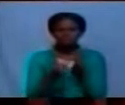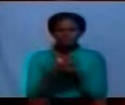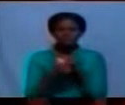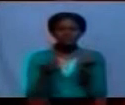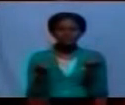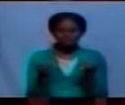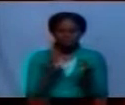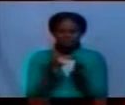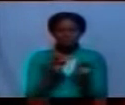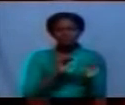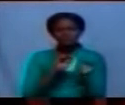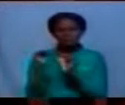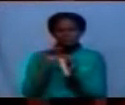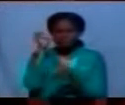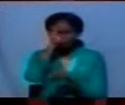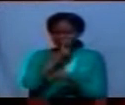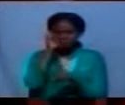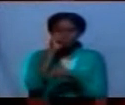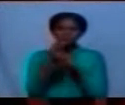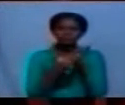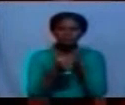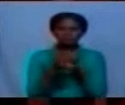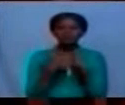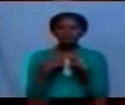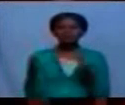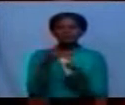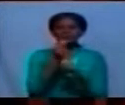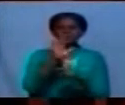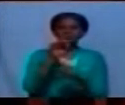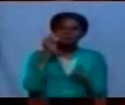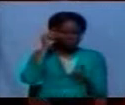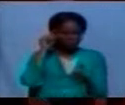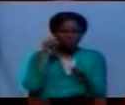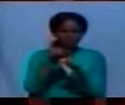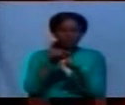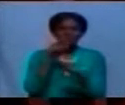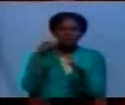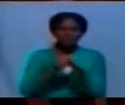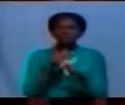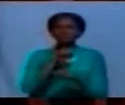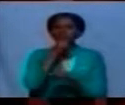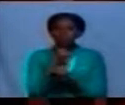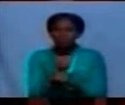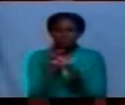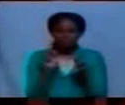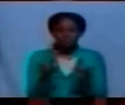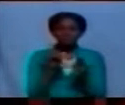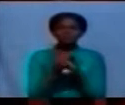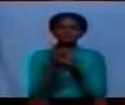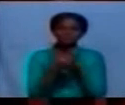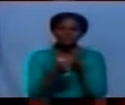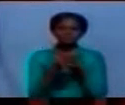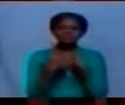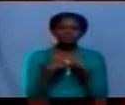go into the European markets, they've actually achieved their milestones. Almost every adult in Europe has an account or a